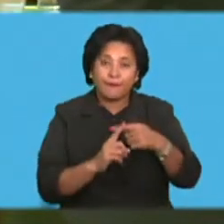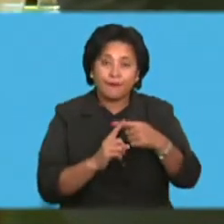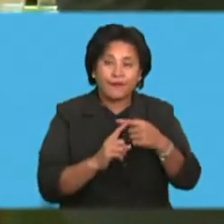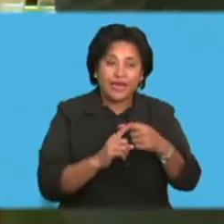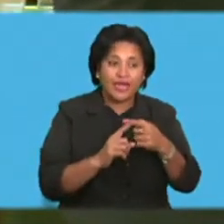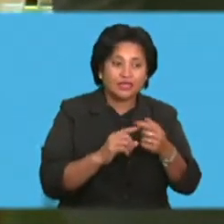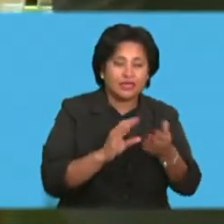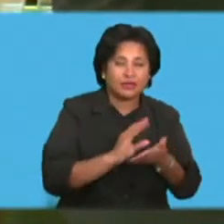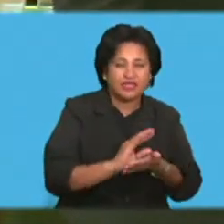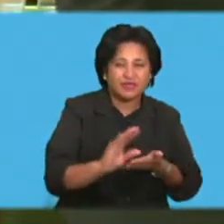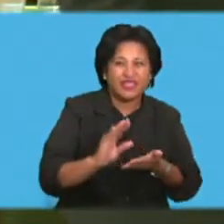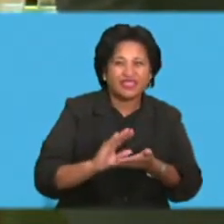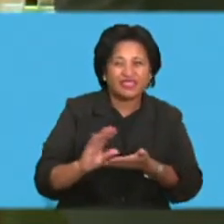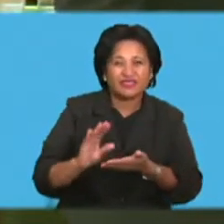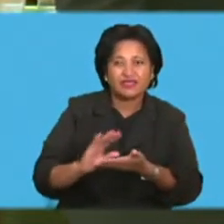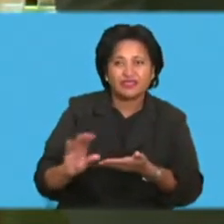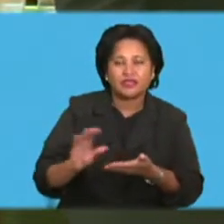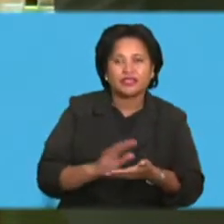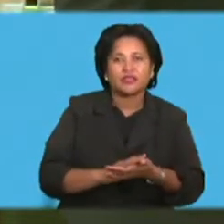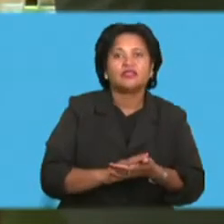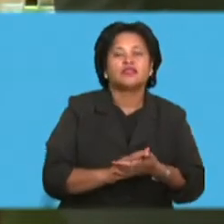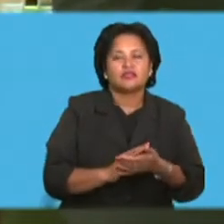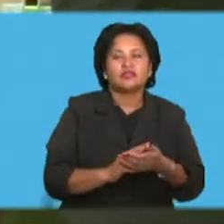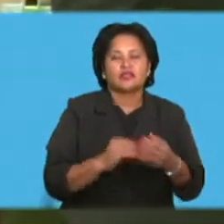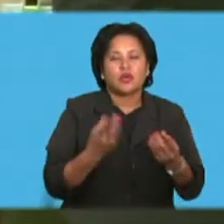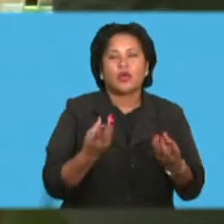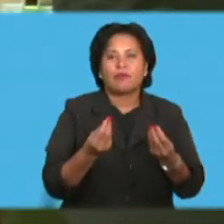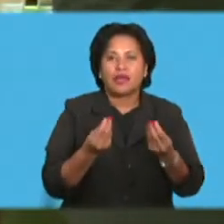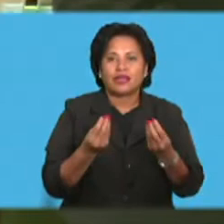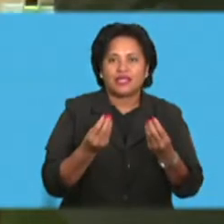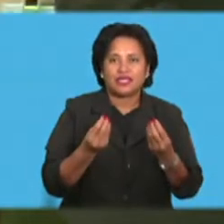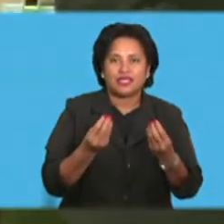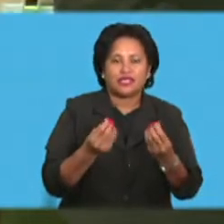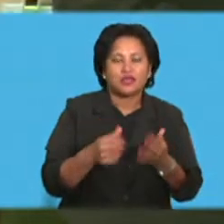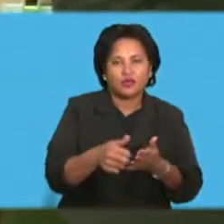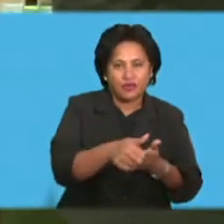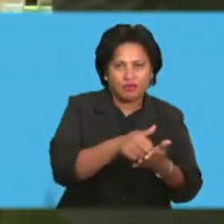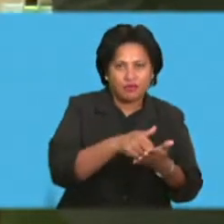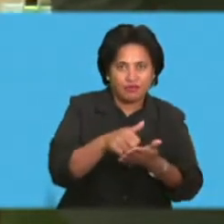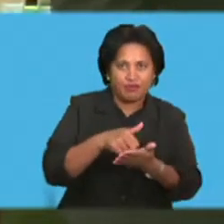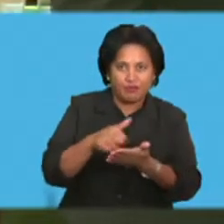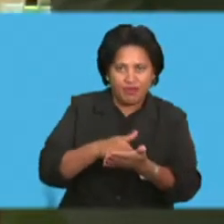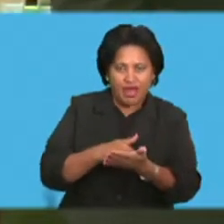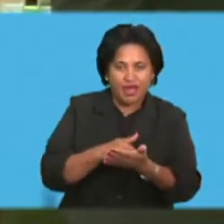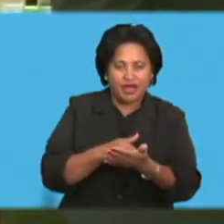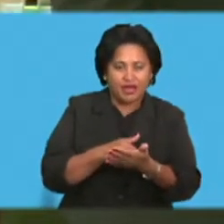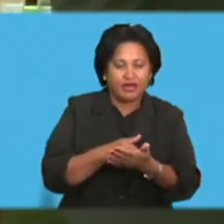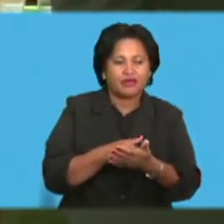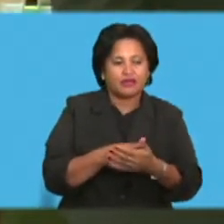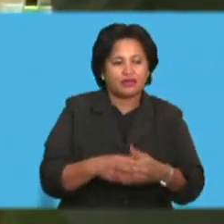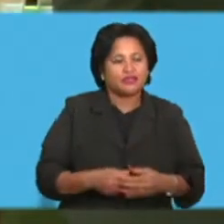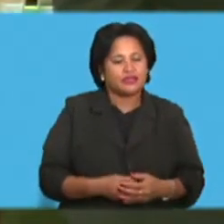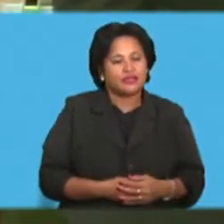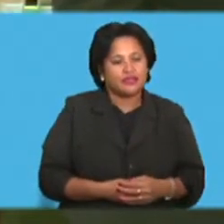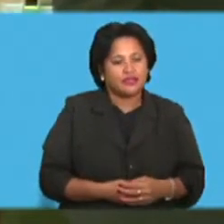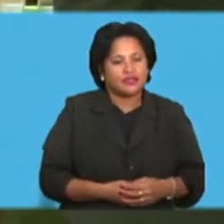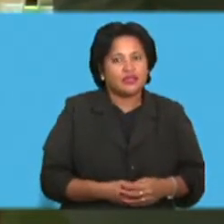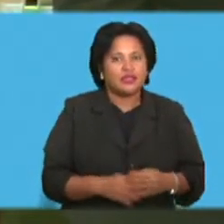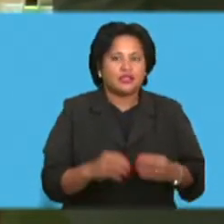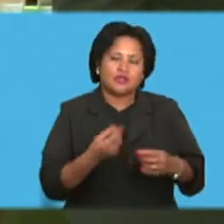million in the 2017-18 budget to purchase new dredges, but we have looked